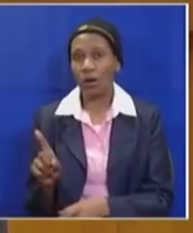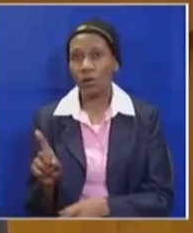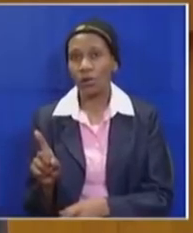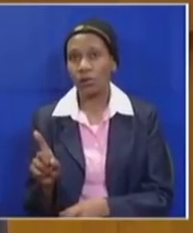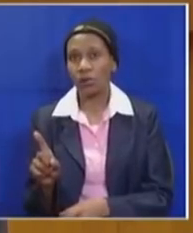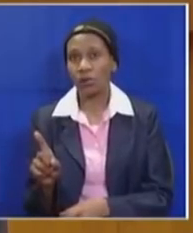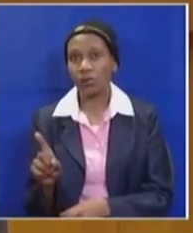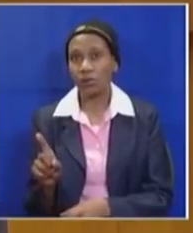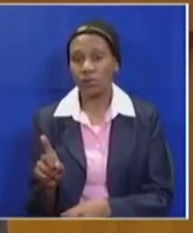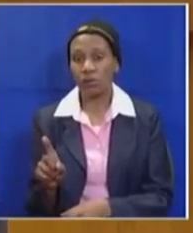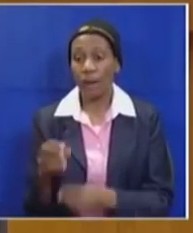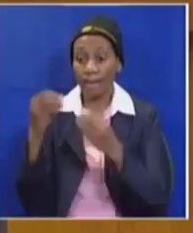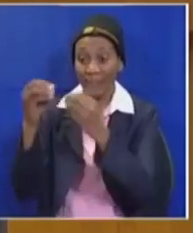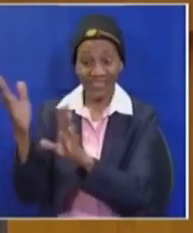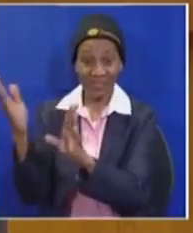the private sector